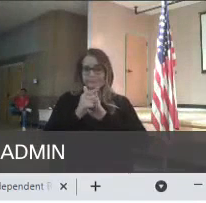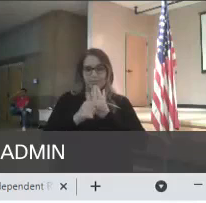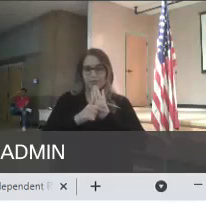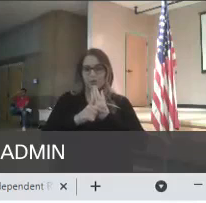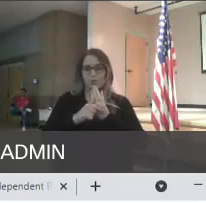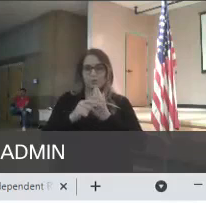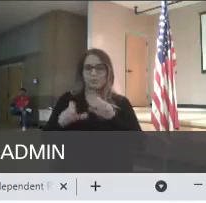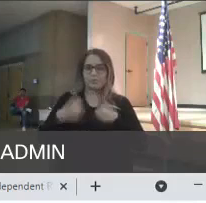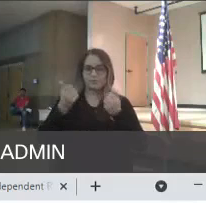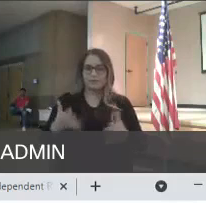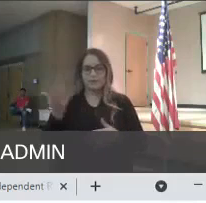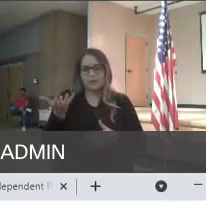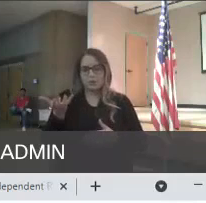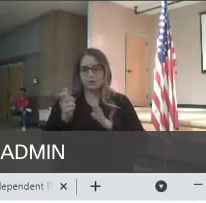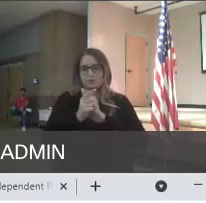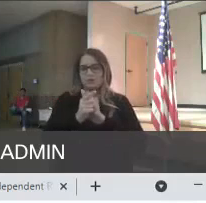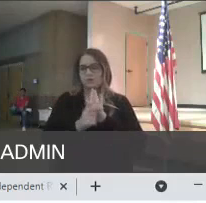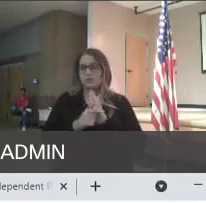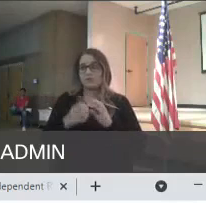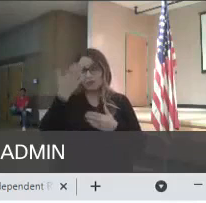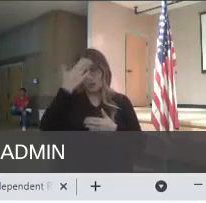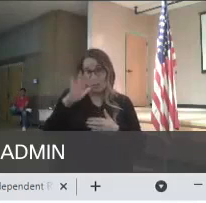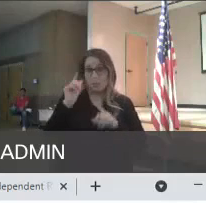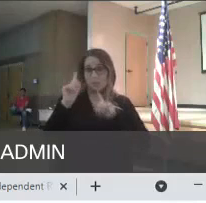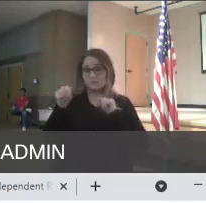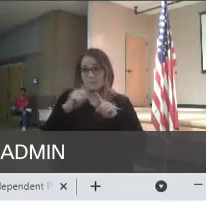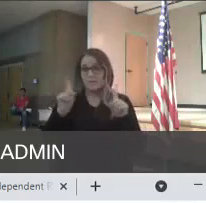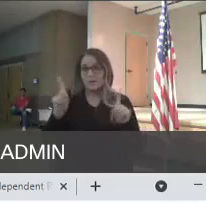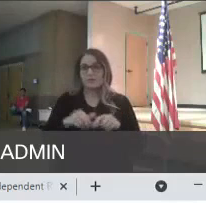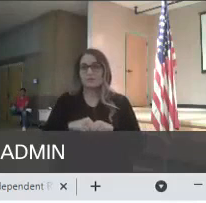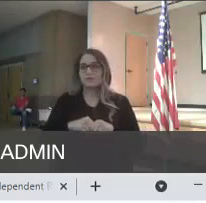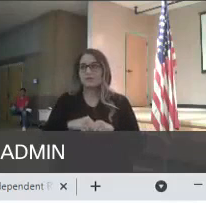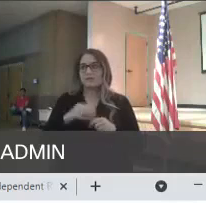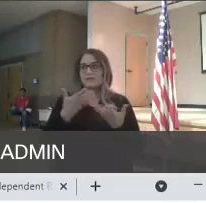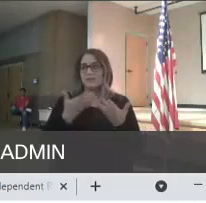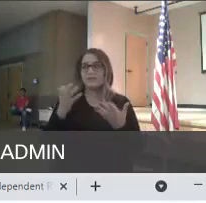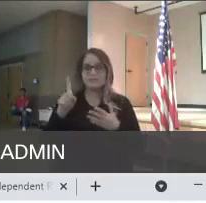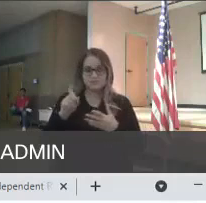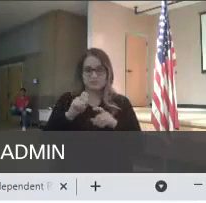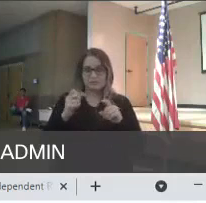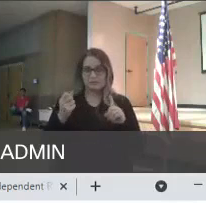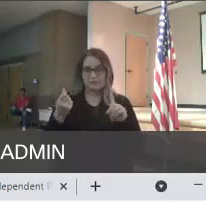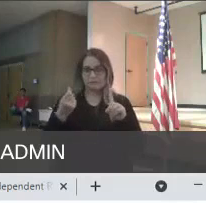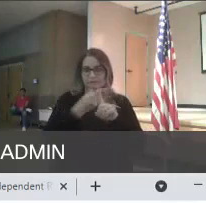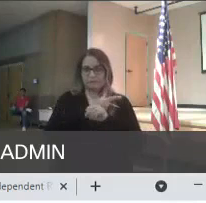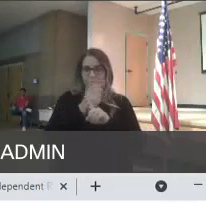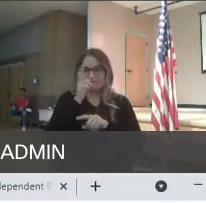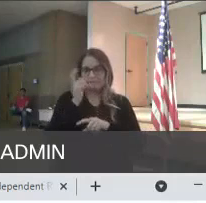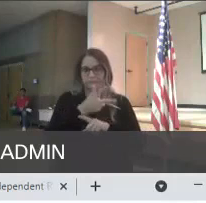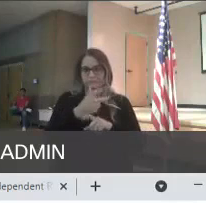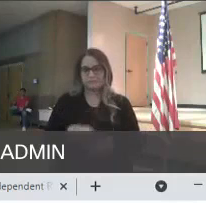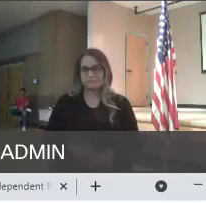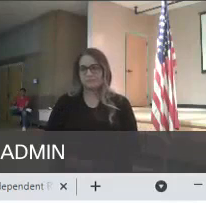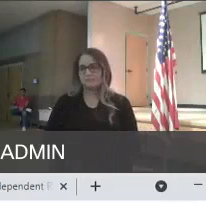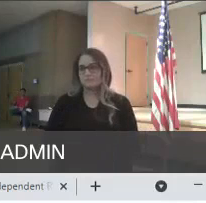legal. And so I don't know the answer, but the things are going to be very skewed at that point, and it's